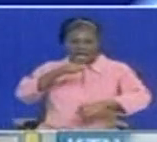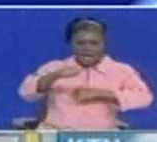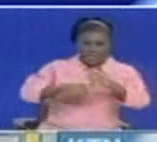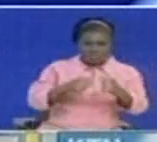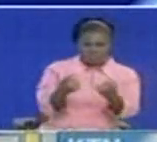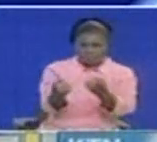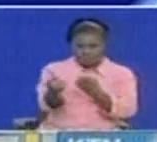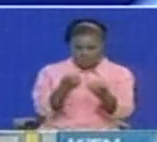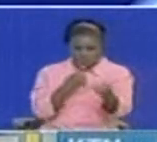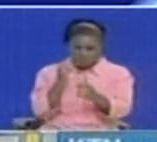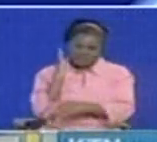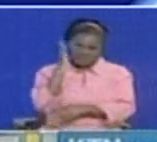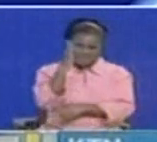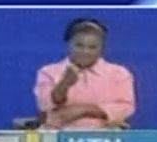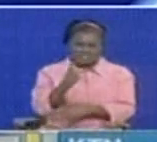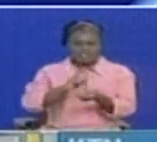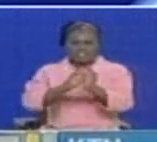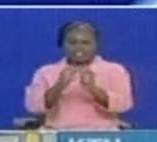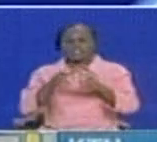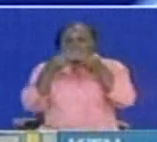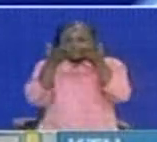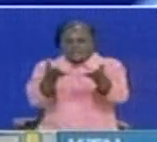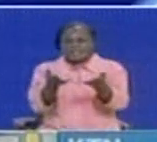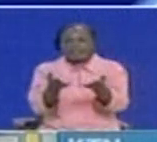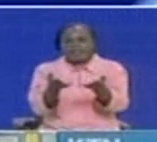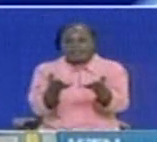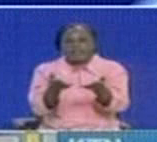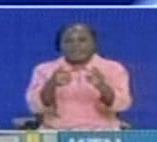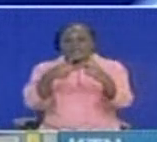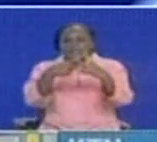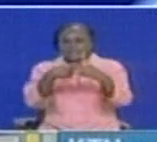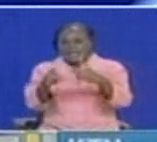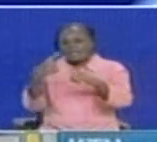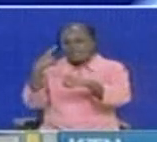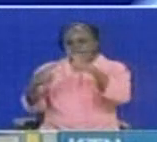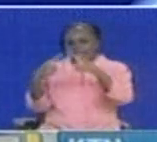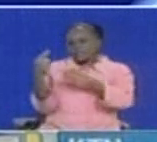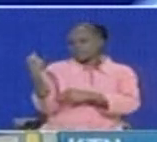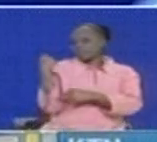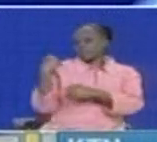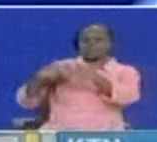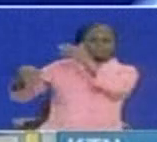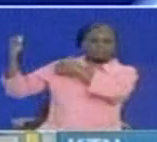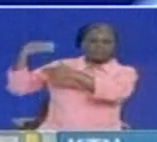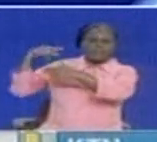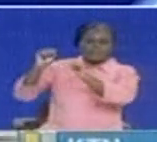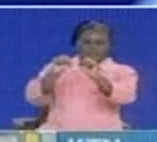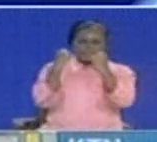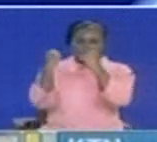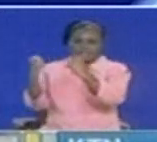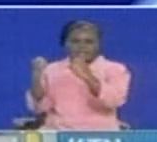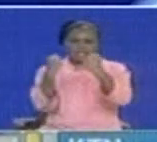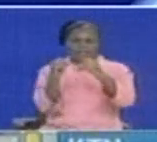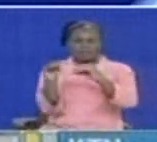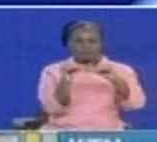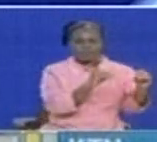that, channel it, and you'll get results. Mm-hmm. So we started that a couple of years ago, and it's been growing from strength to strength.